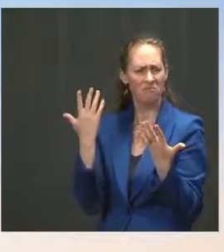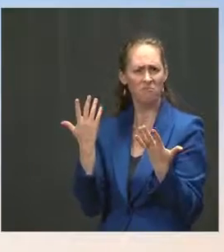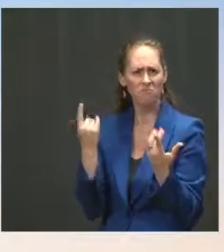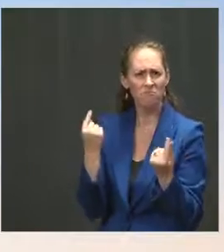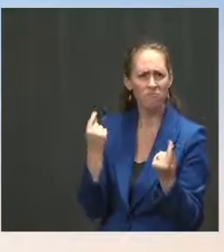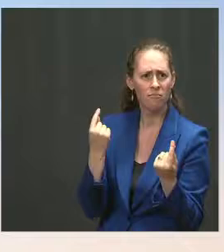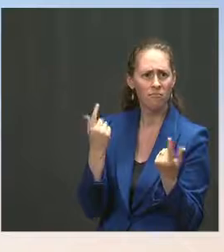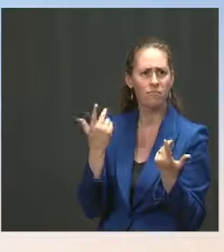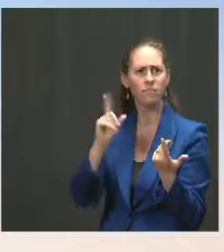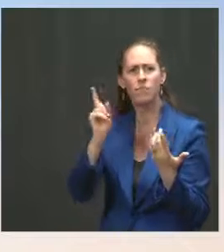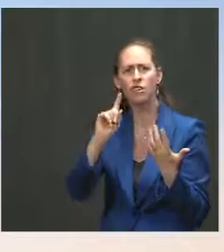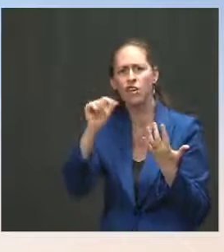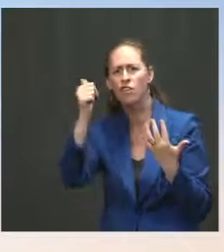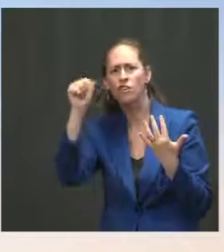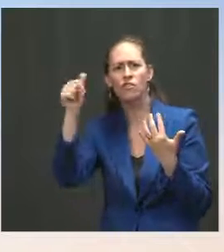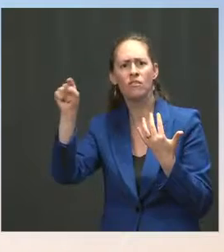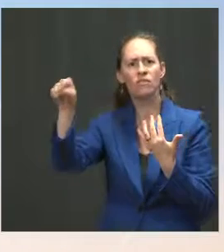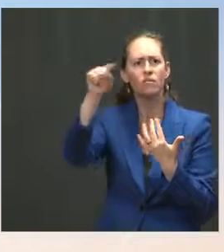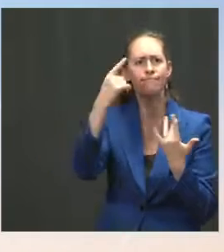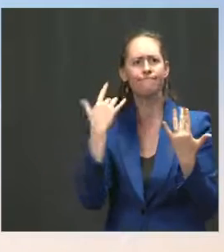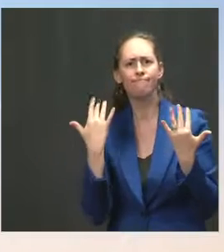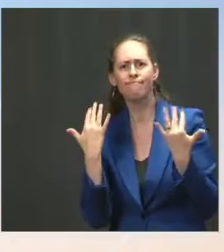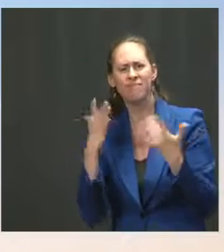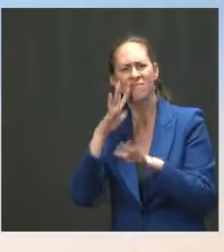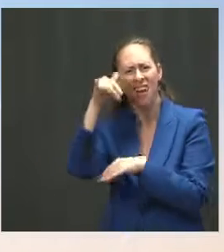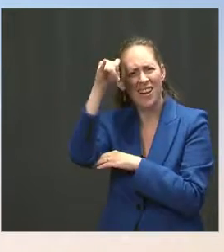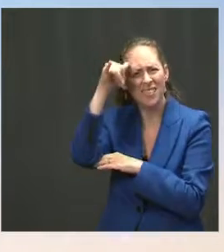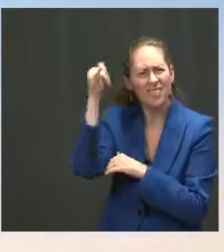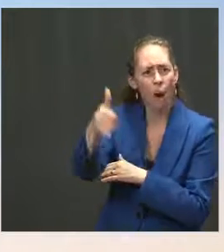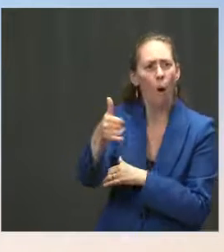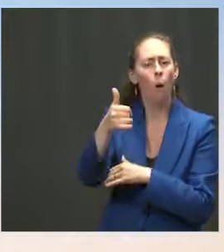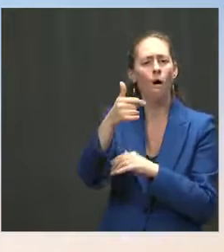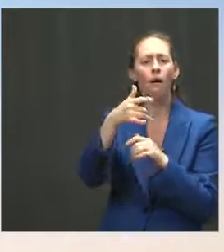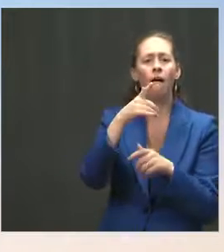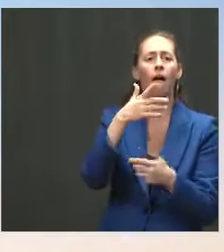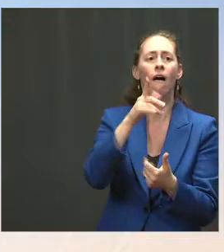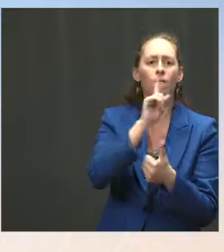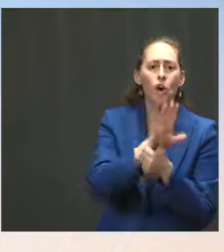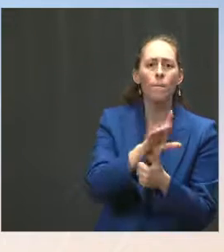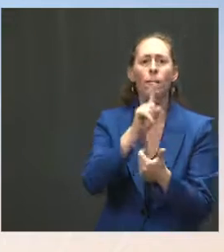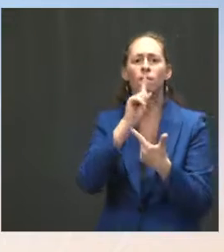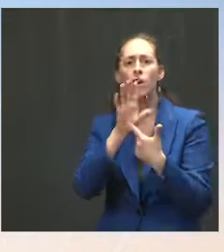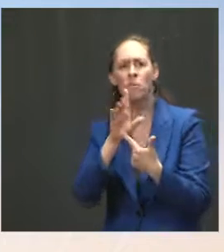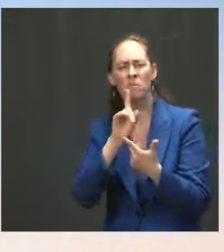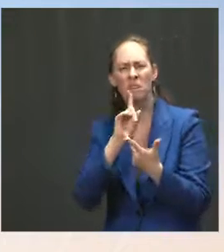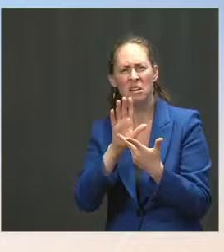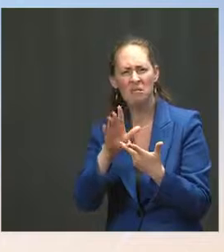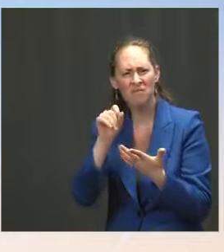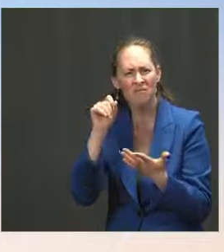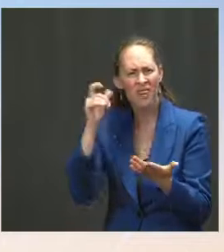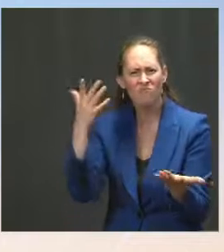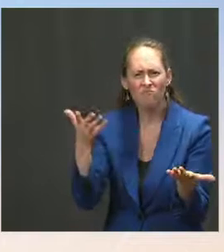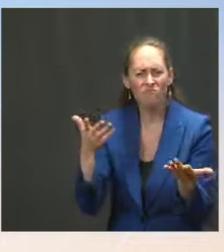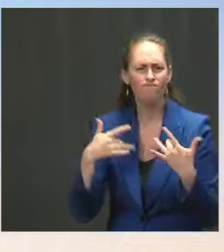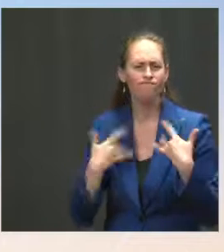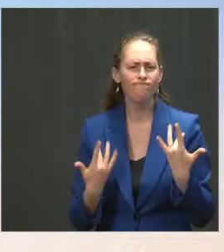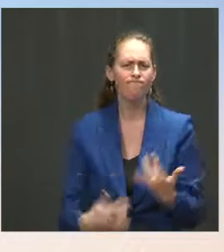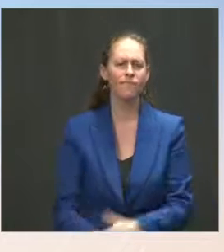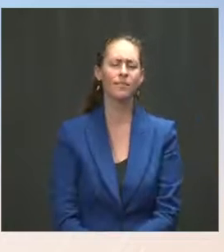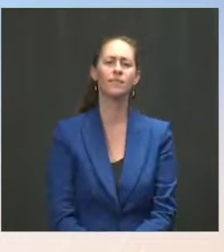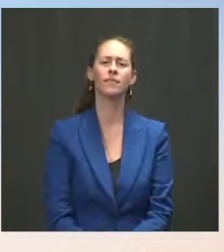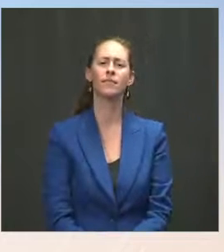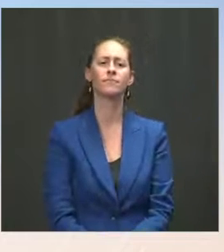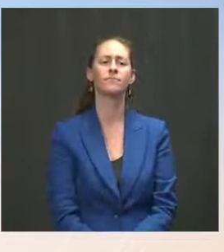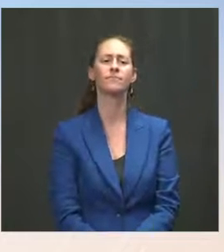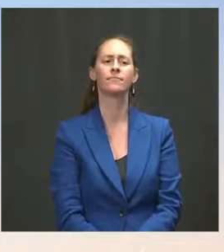of the slow pace of confirmations of ambassadors? Well, we are grateful for the important work the Senate